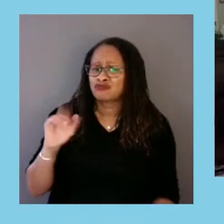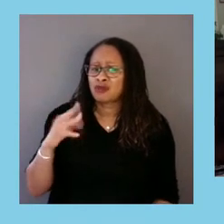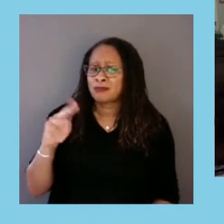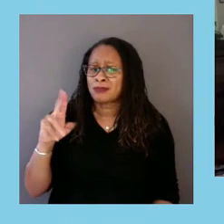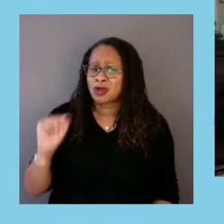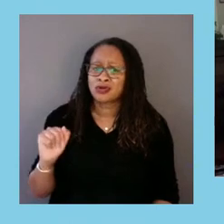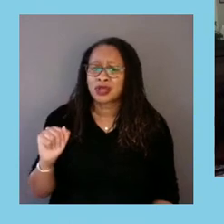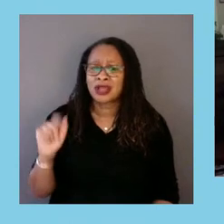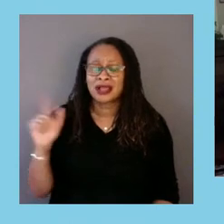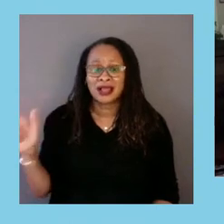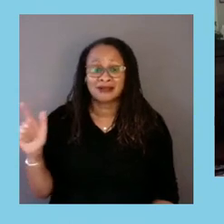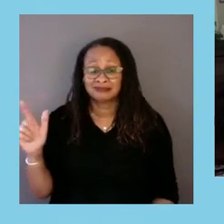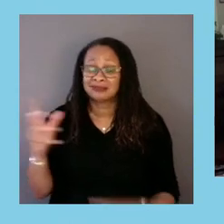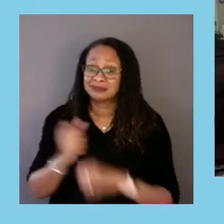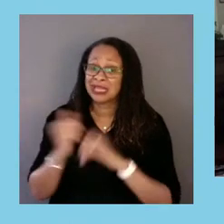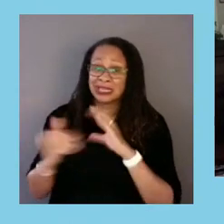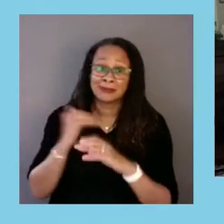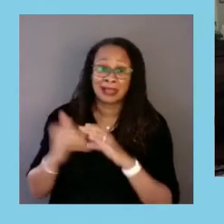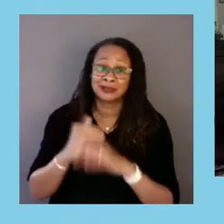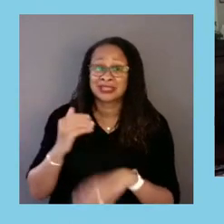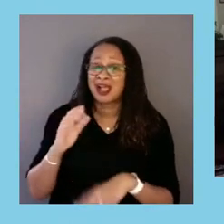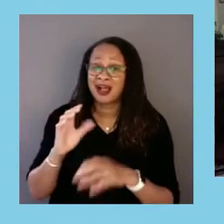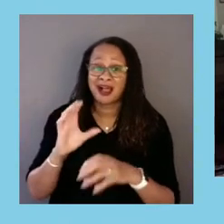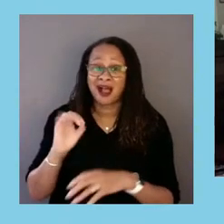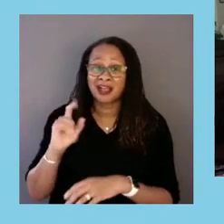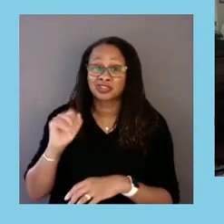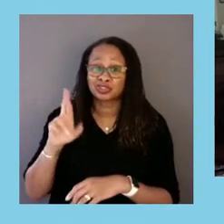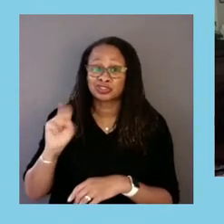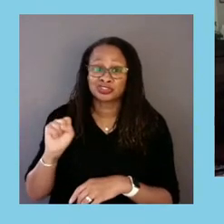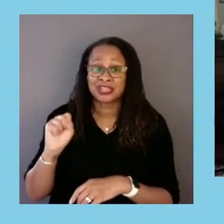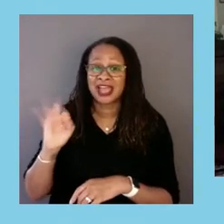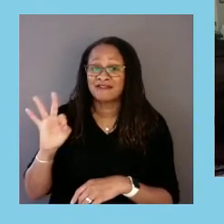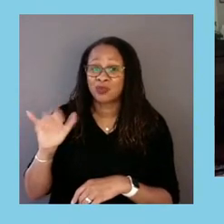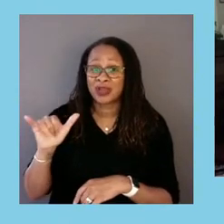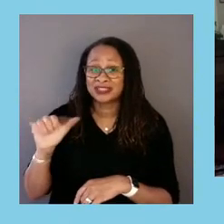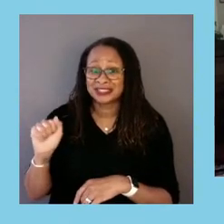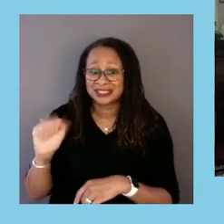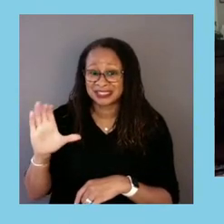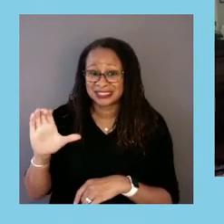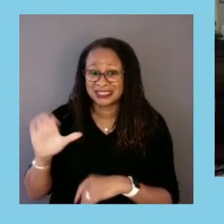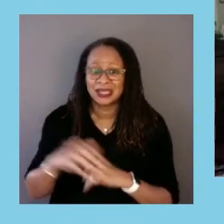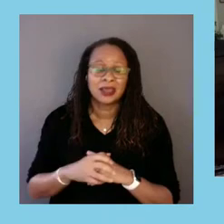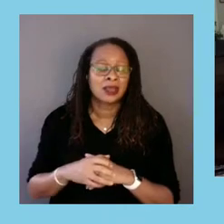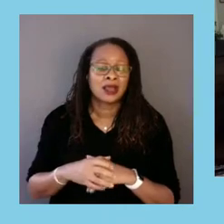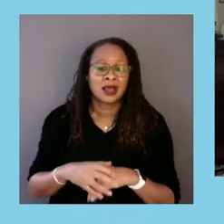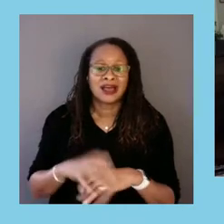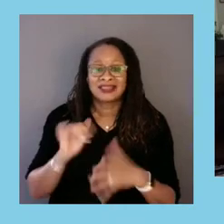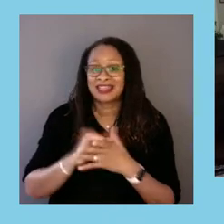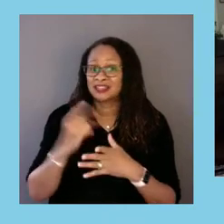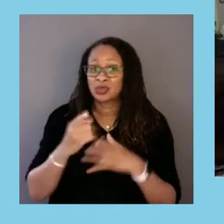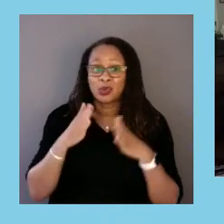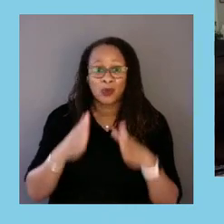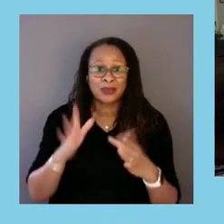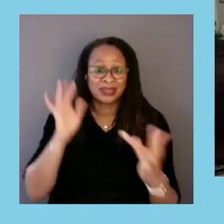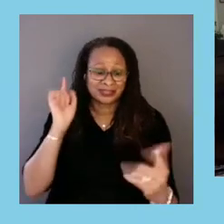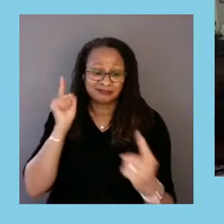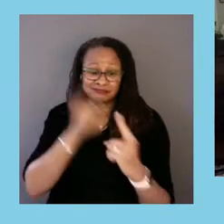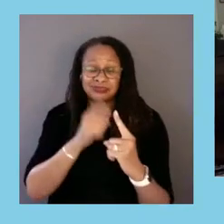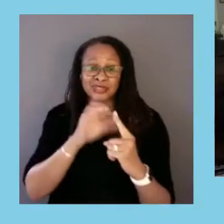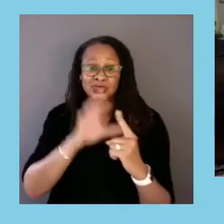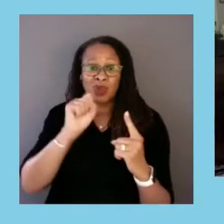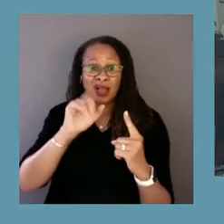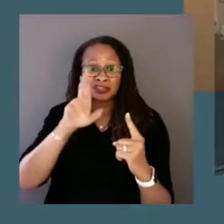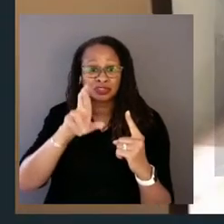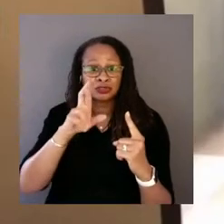I mean, that's for us, that's the only avenue that we can use for the Academy to target specifically to the Academy